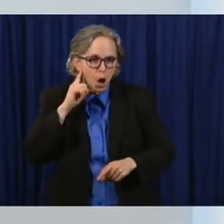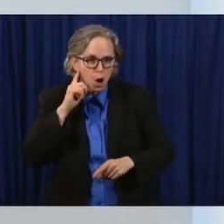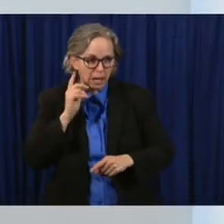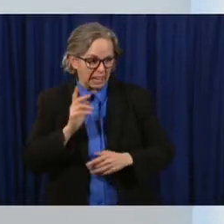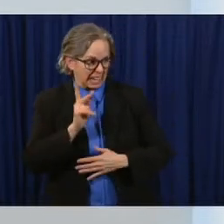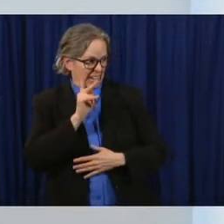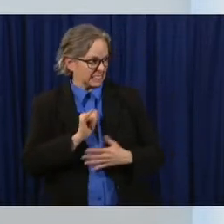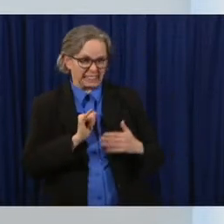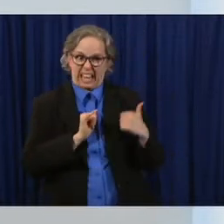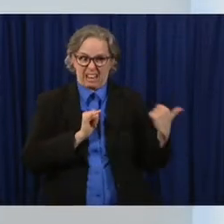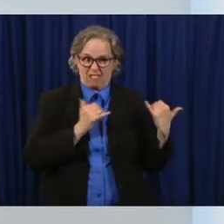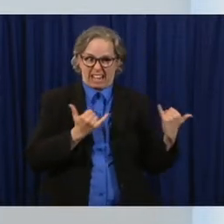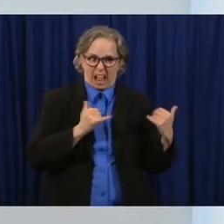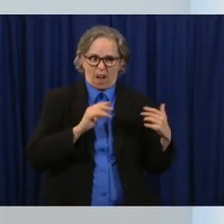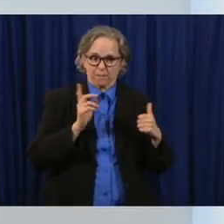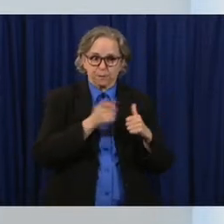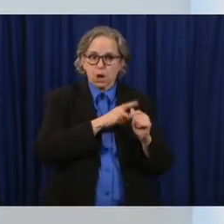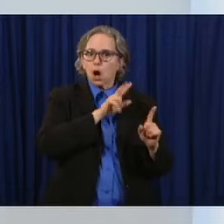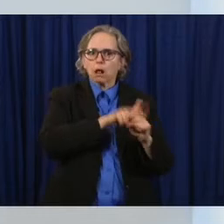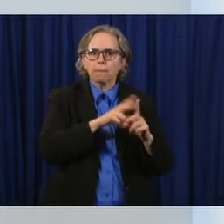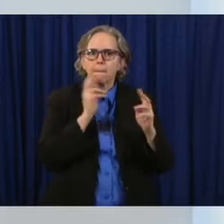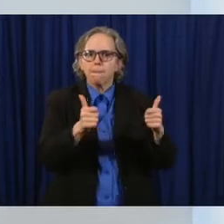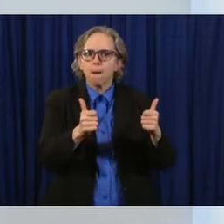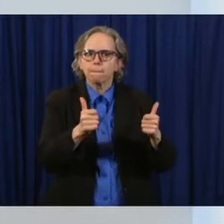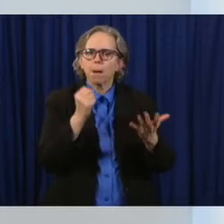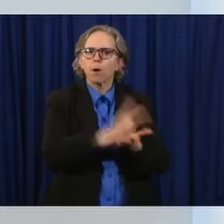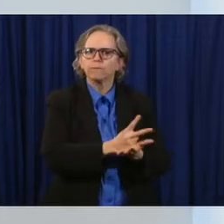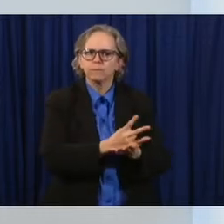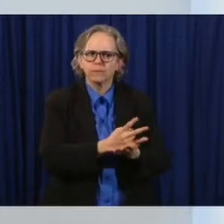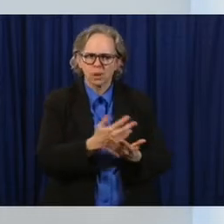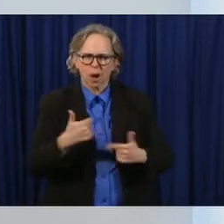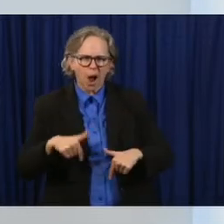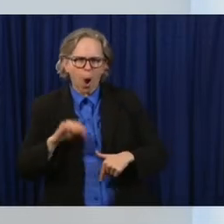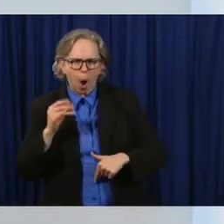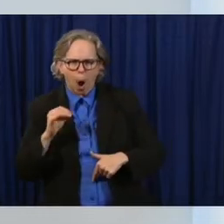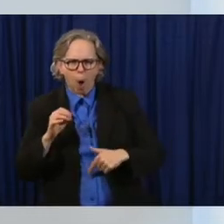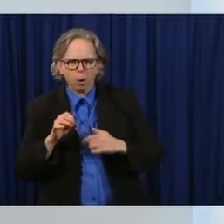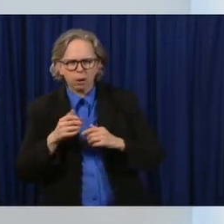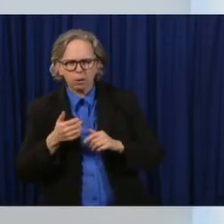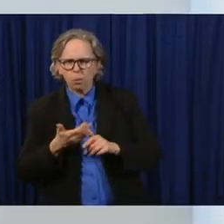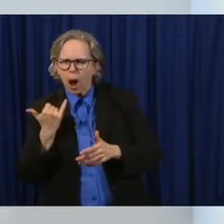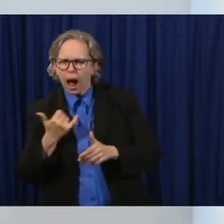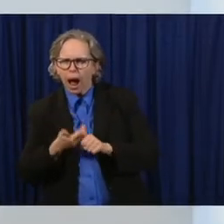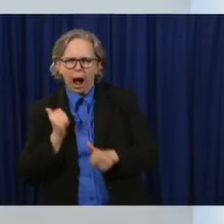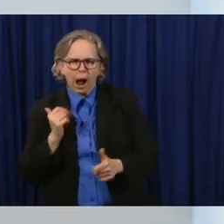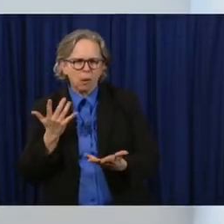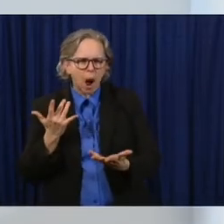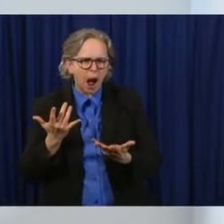And I'll let Kim answer that question, then I'll provide some other statistics that I know I have available. Kim?